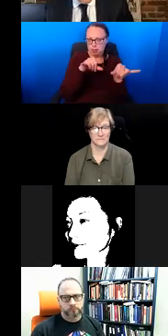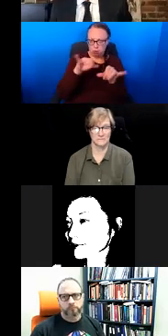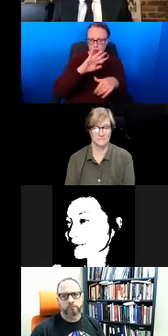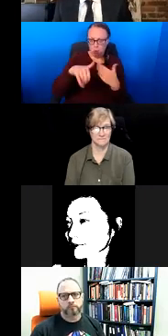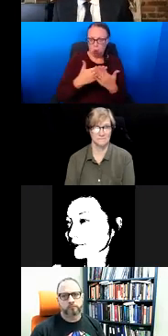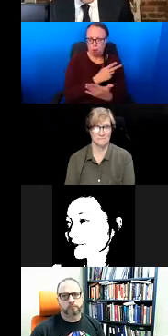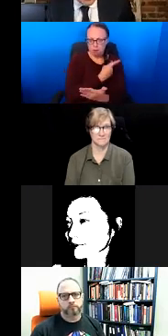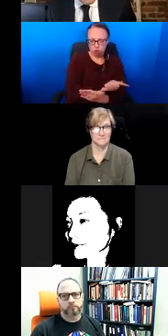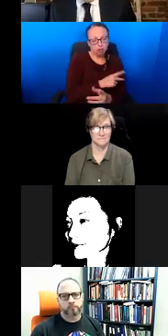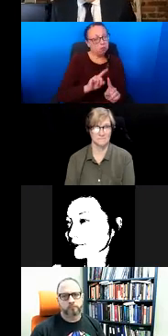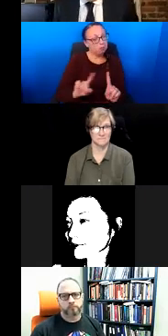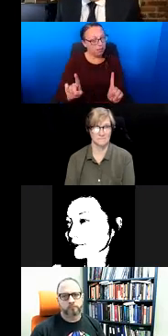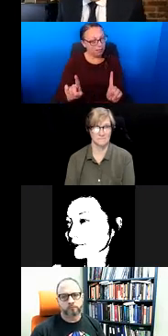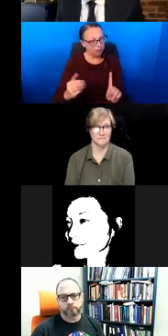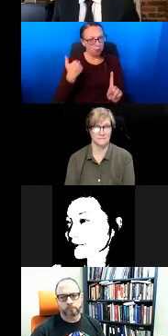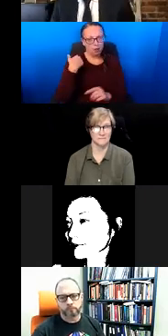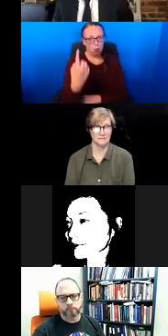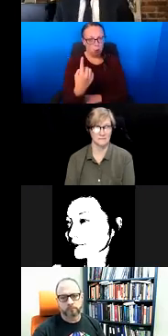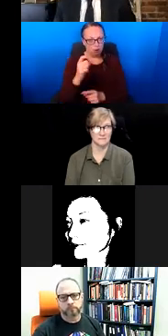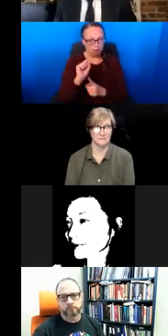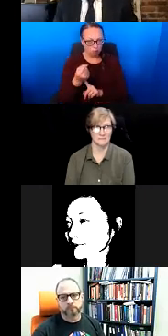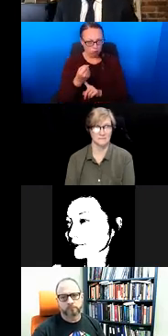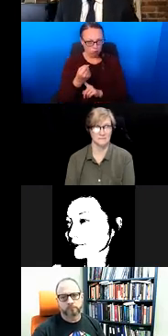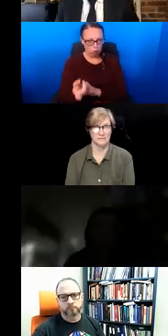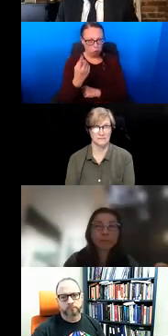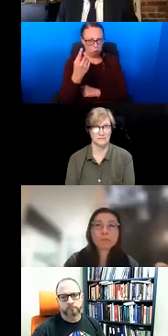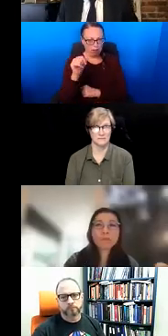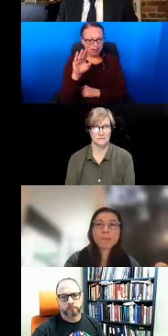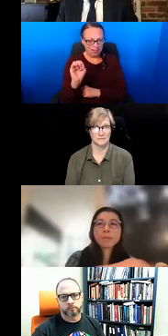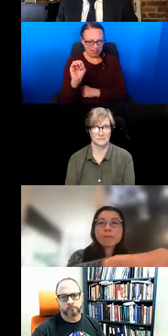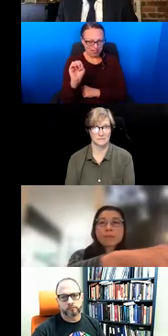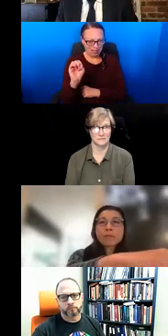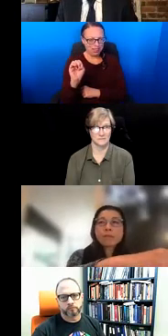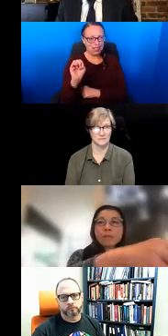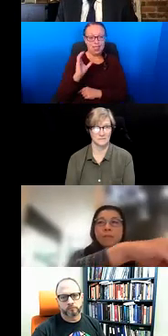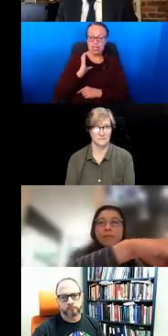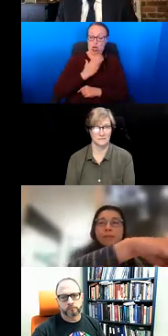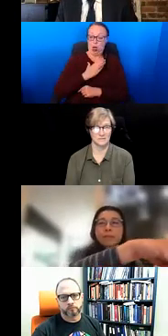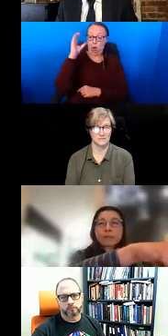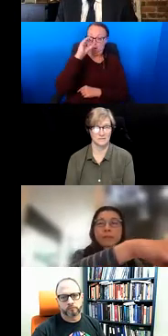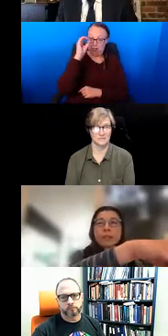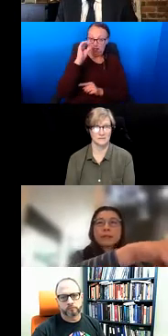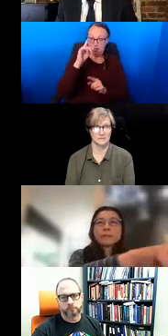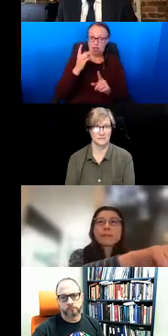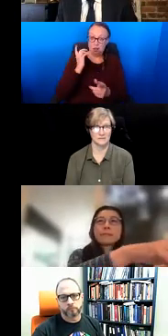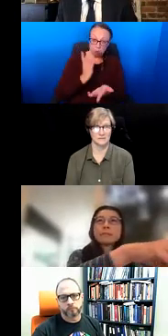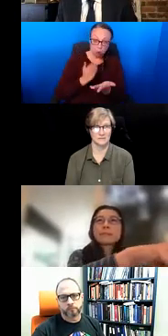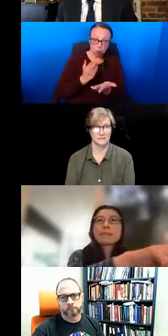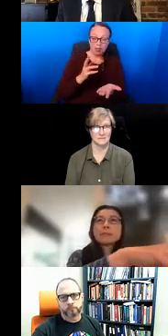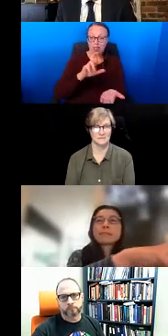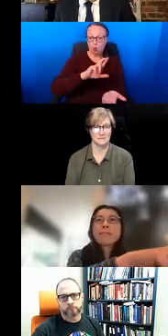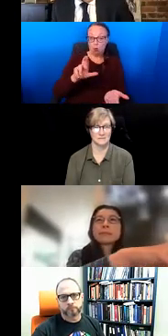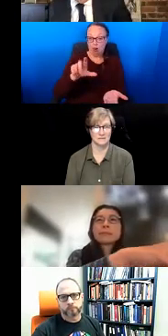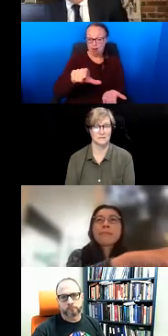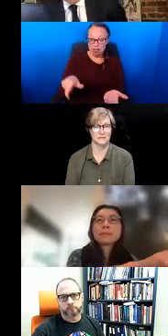did have one case that really, in our opinion, made the point that the right hemisphere's role is not monolithic.